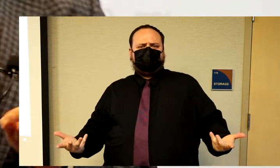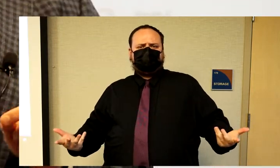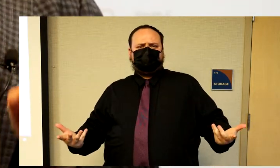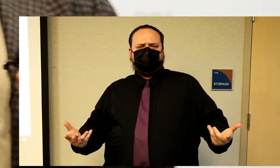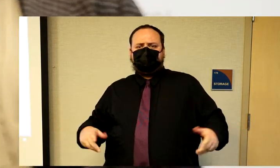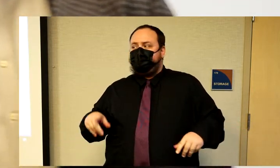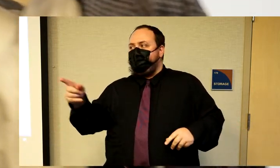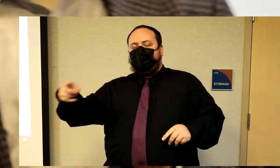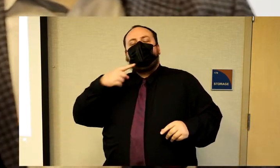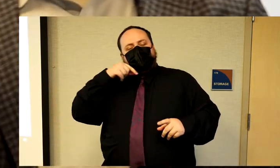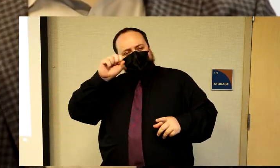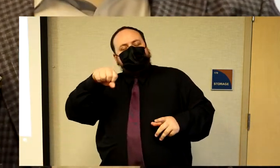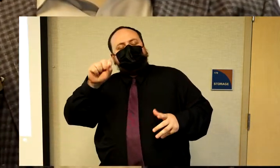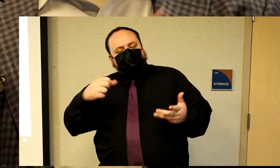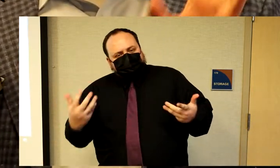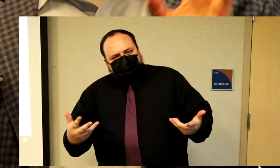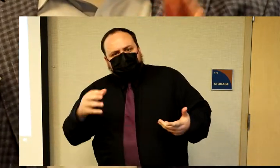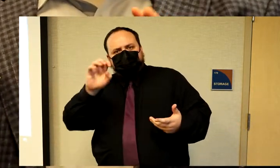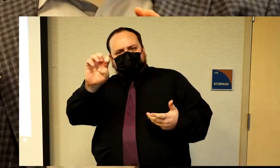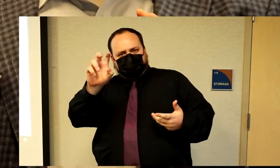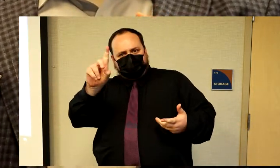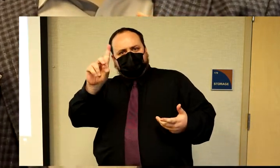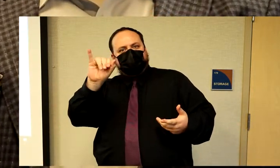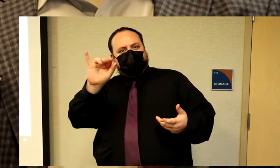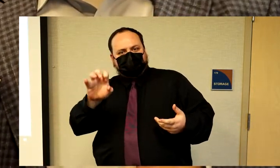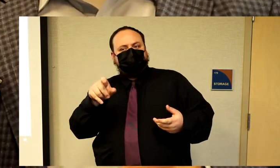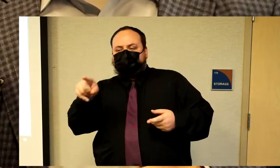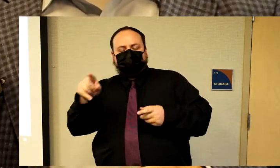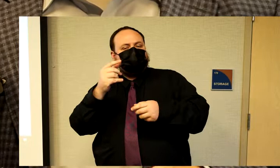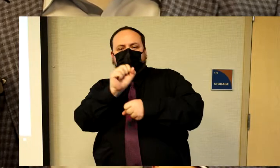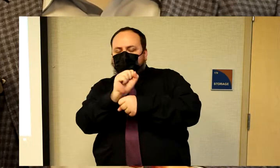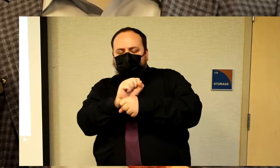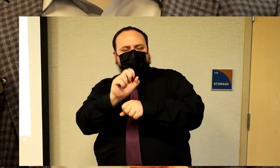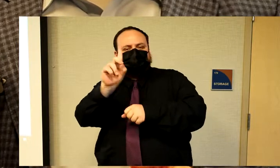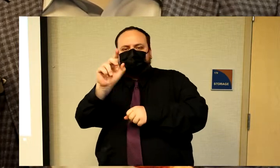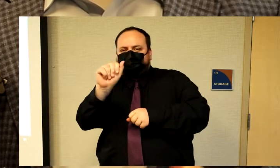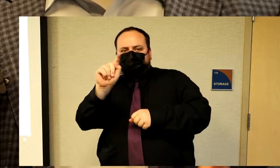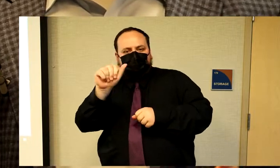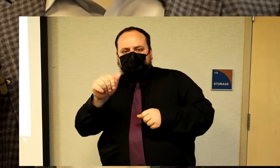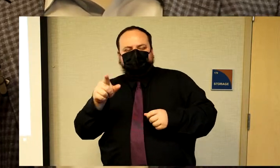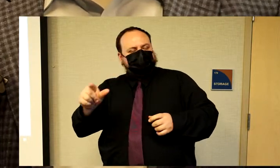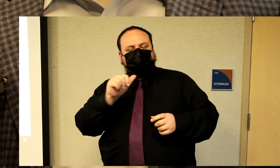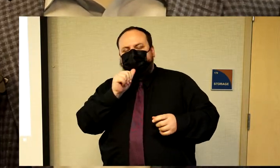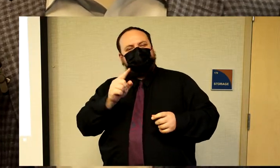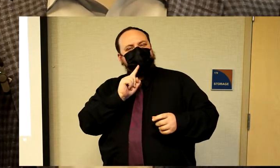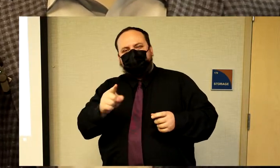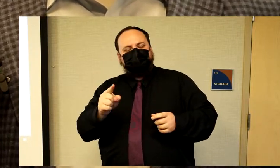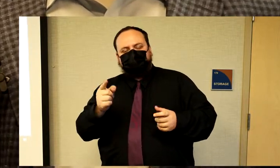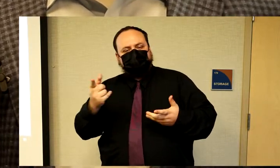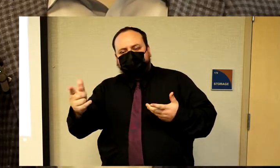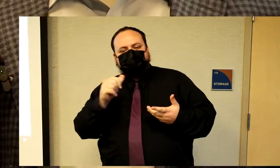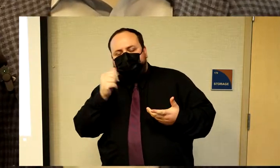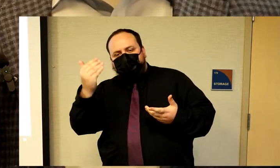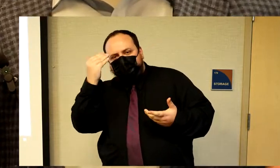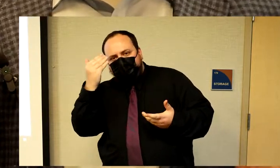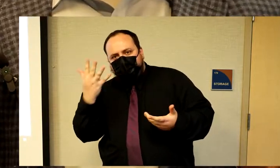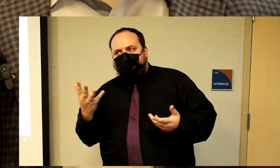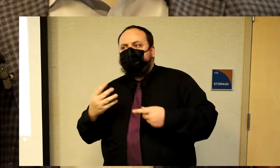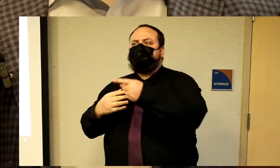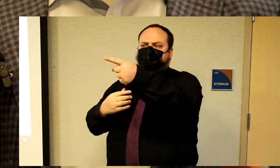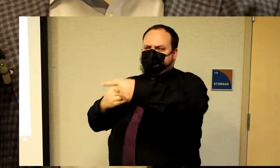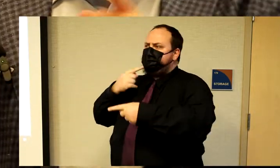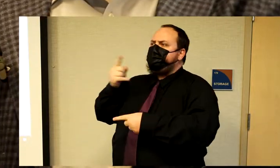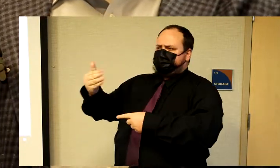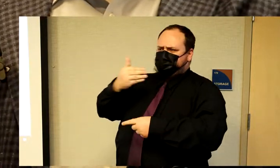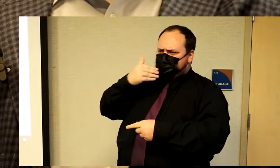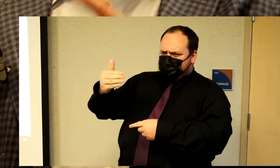so I wouldn't be surprised by that. So he could. He was very good, by the way. Oh. Answered a lot of our questions, but I think this is maybe one area where he's a really